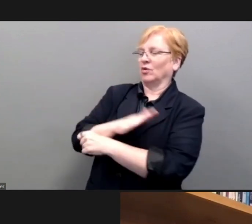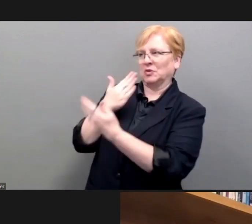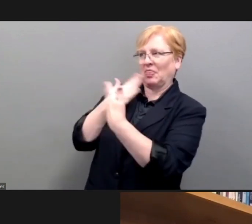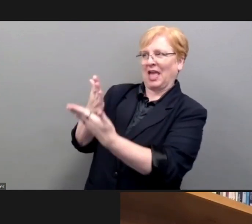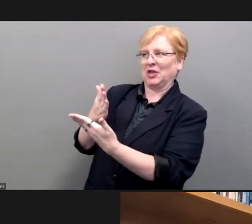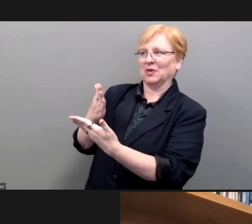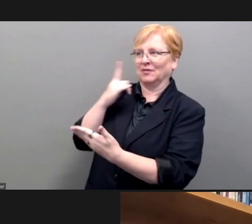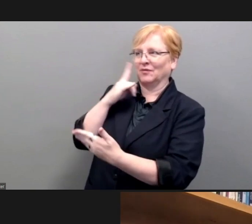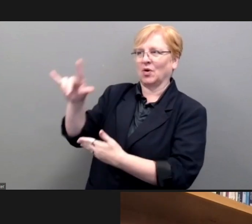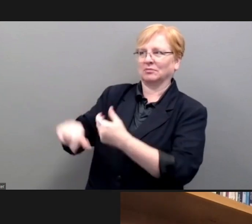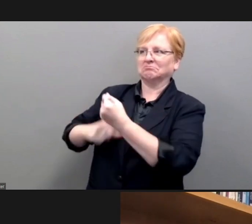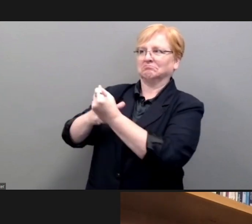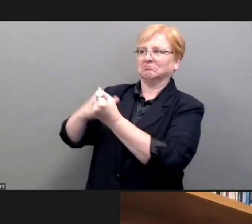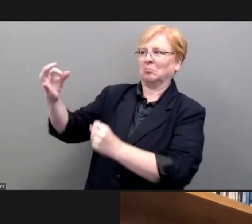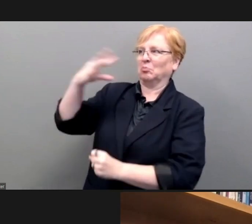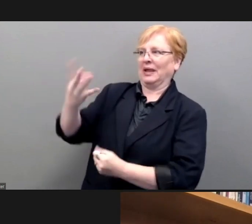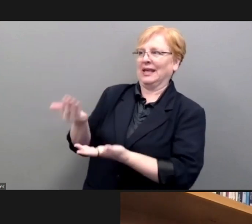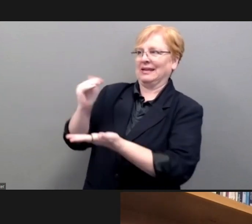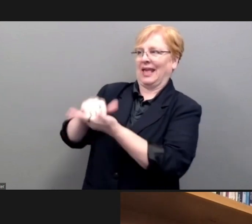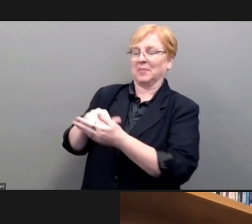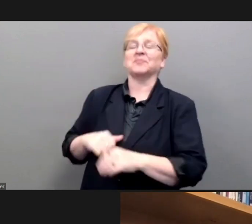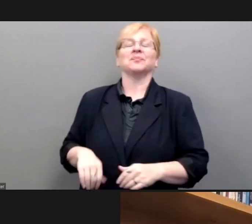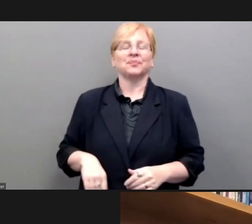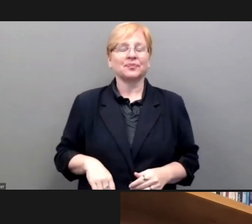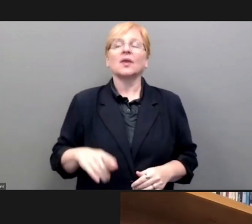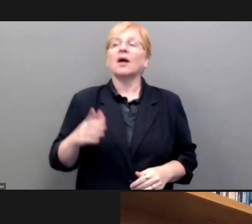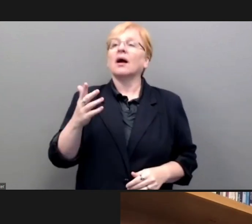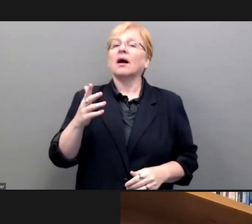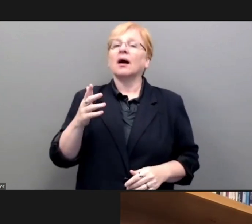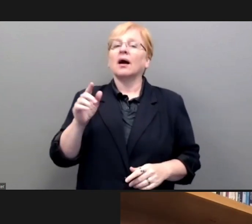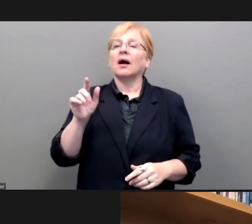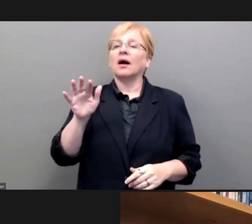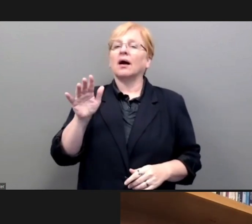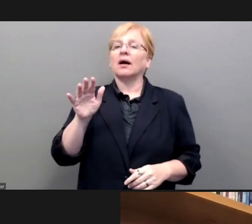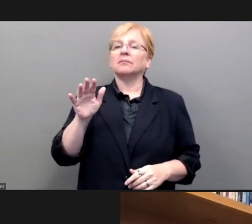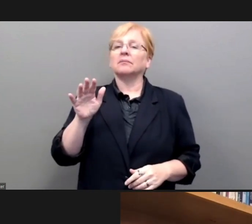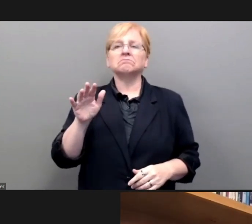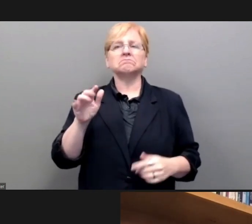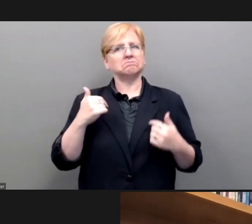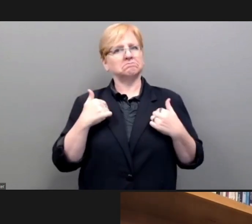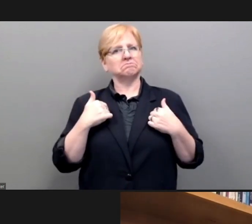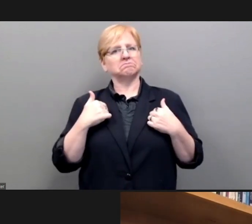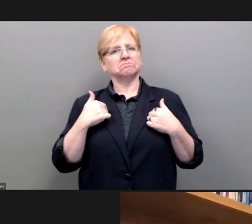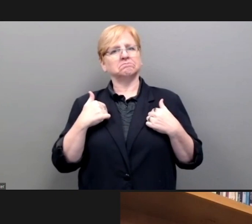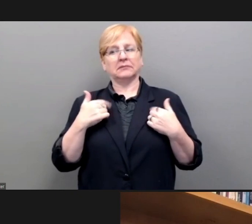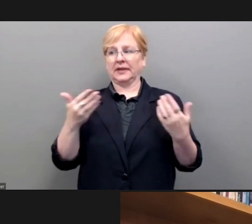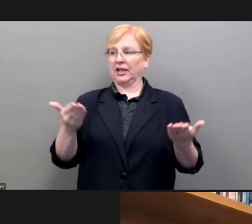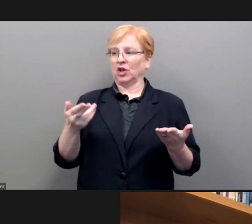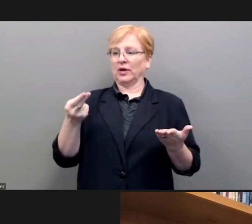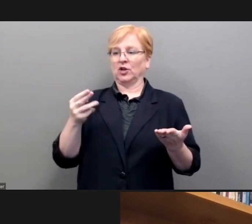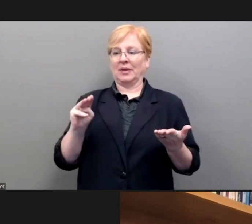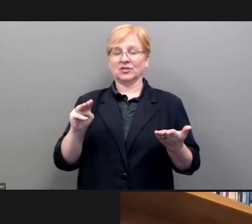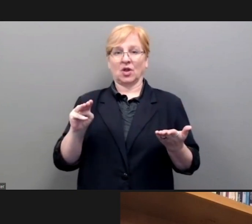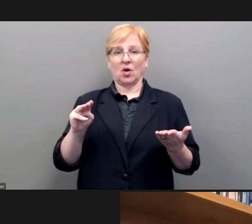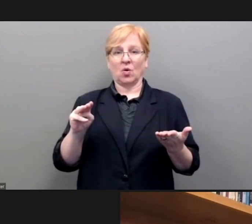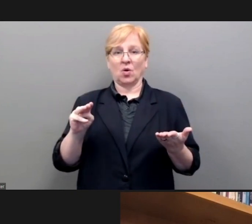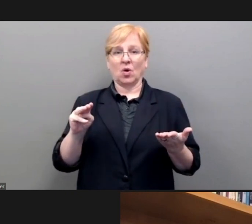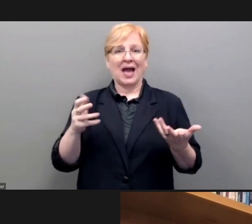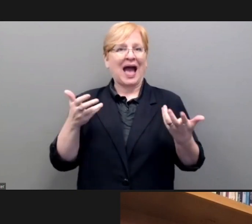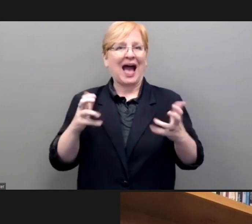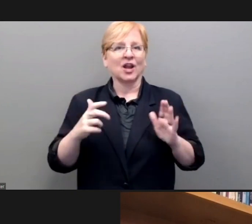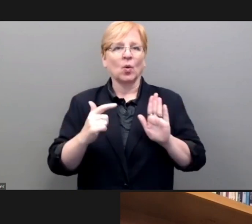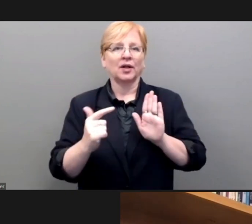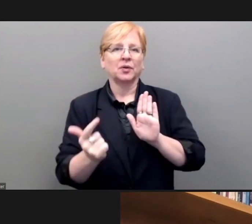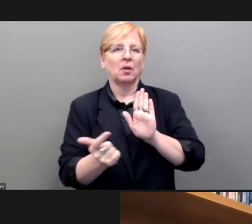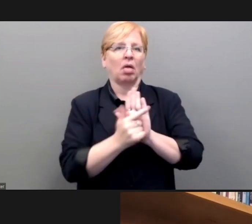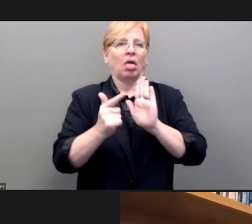our very best to get everything answered. You know, I'm certainly in New Mexico not interested in banning anything